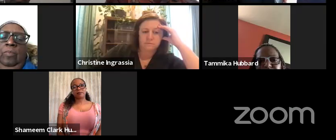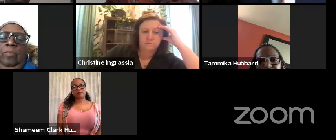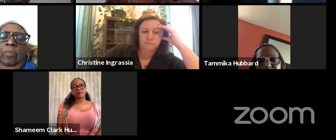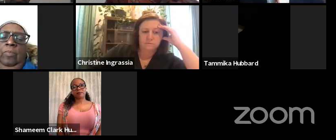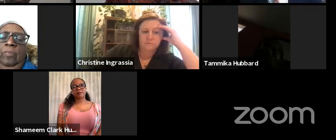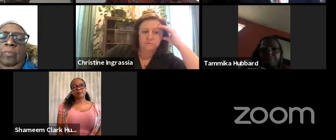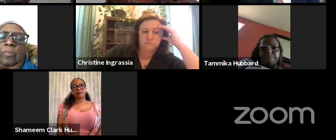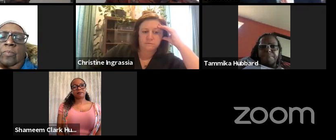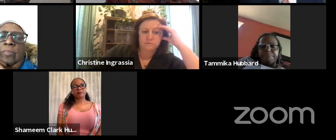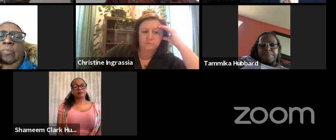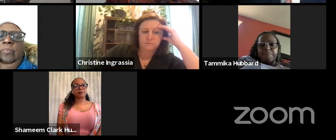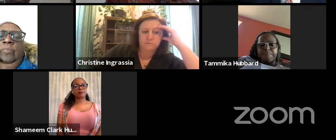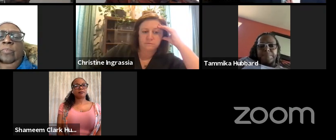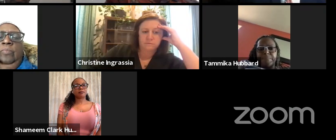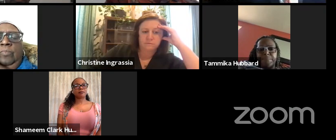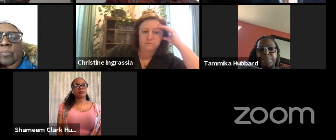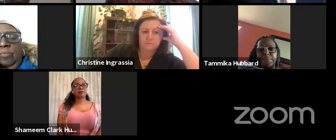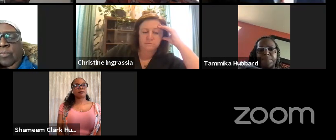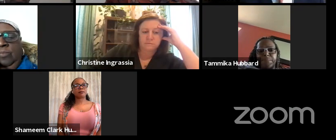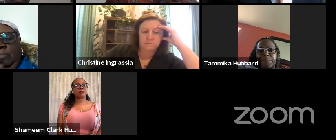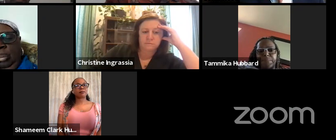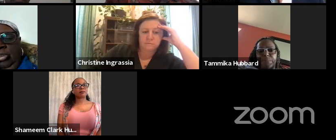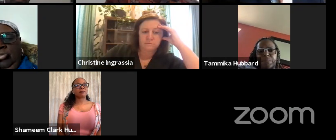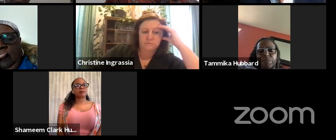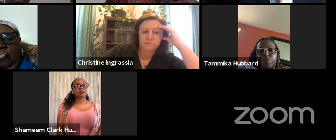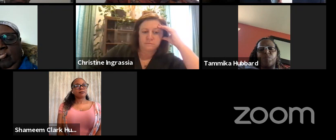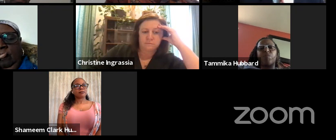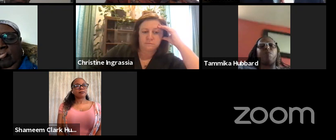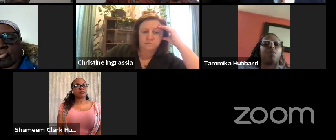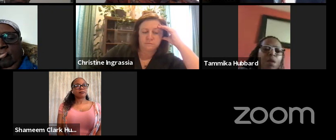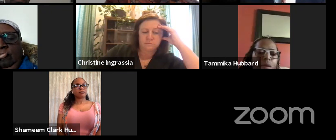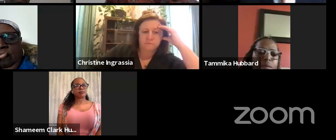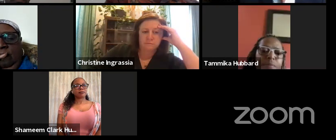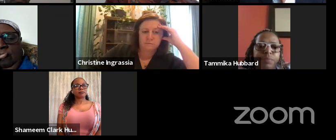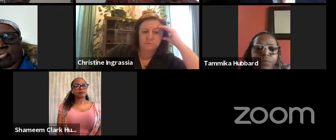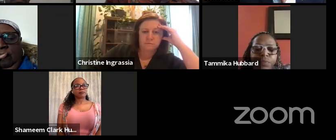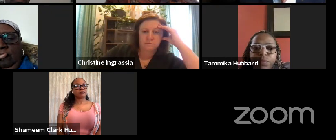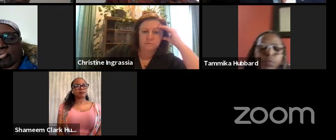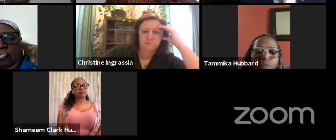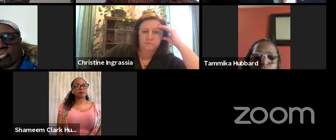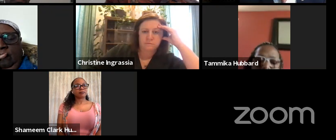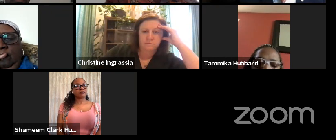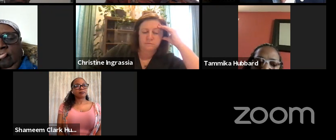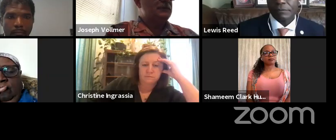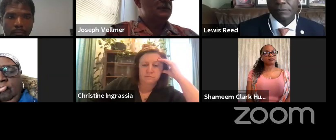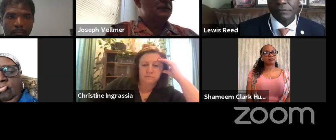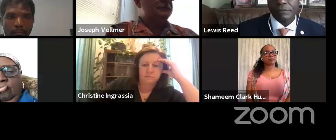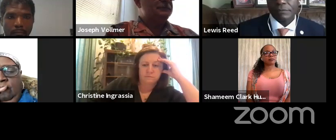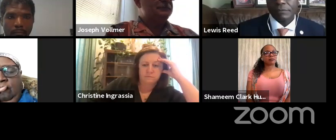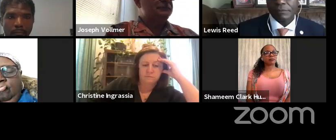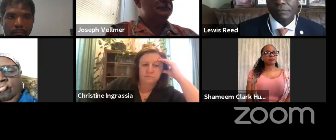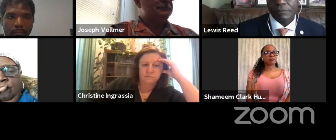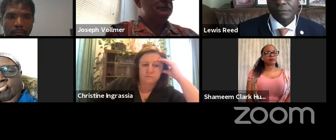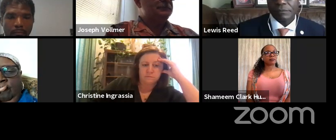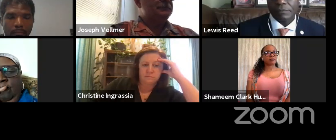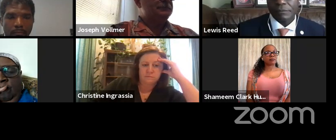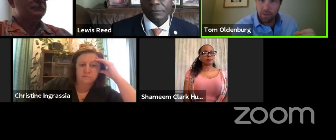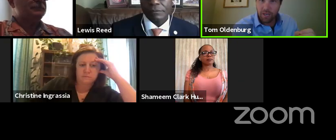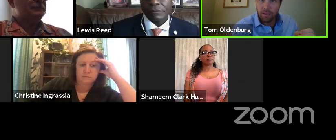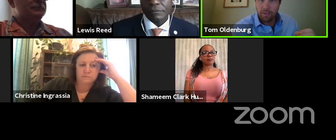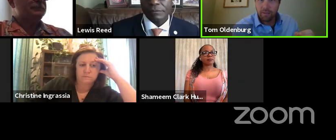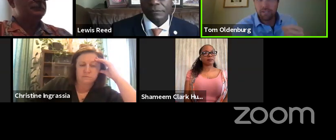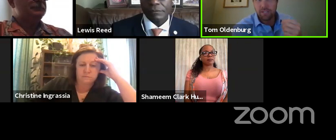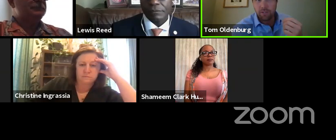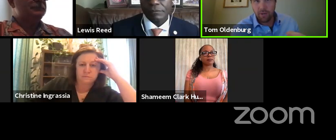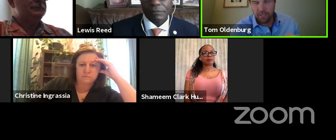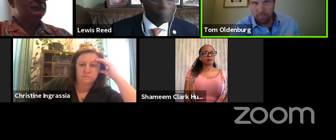obviously. But with that being said, board bill number 7, if there are a lot of members on this committee that were on our Ways and Means